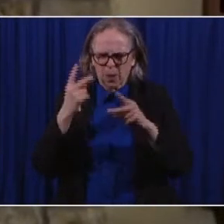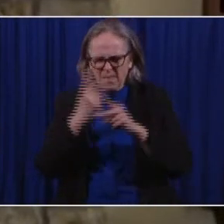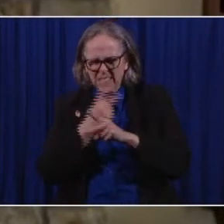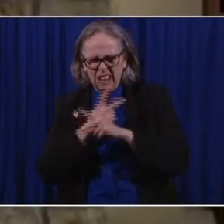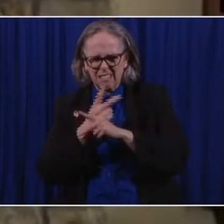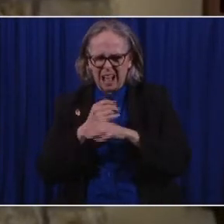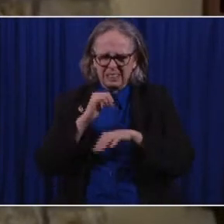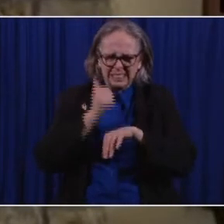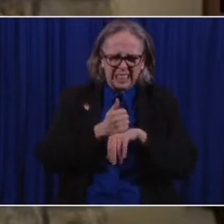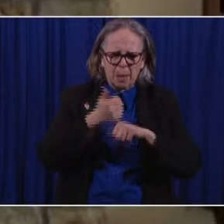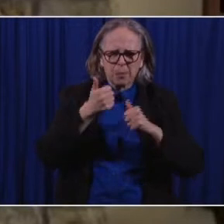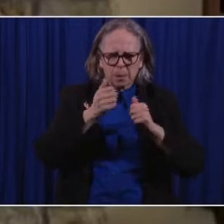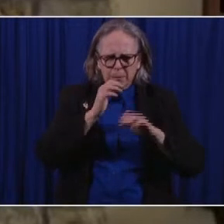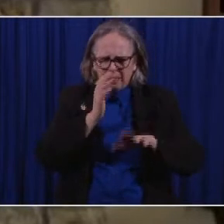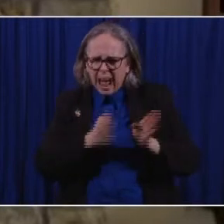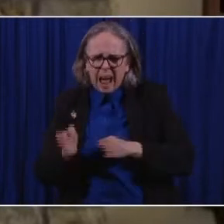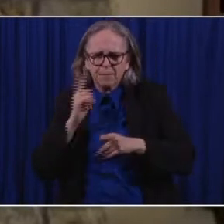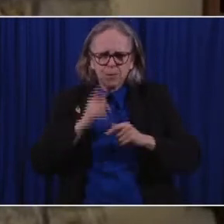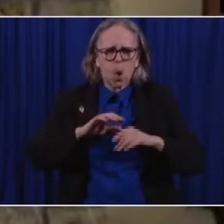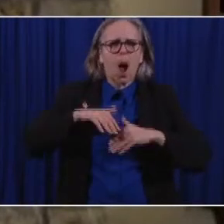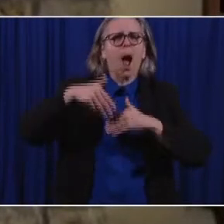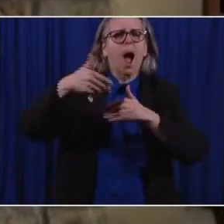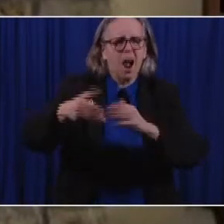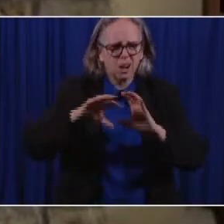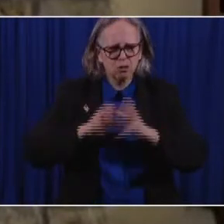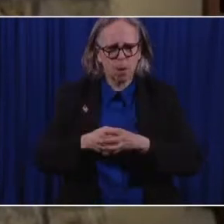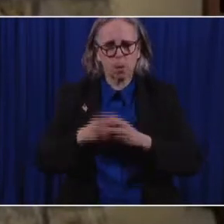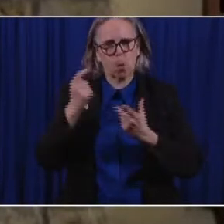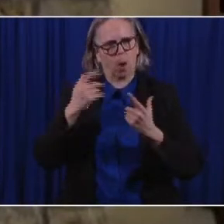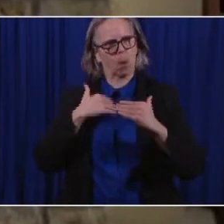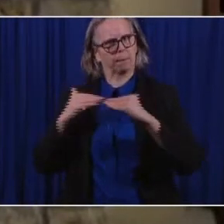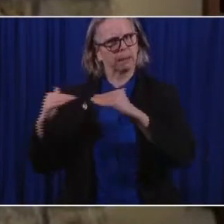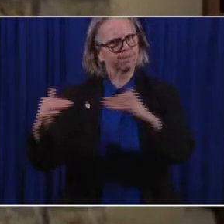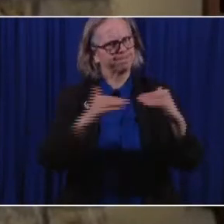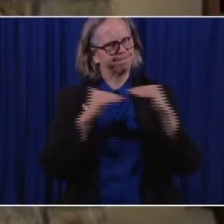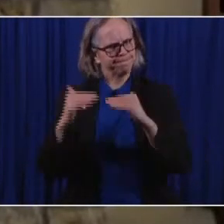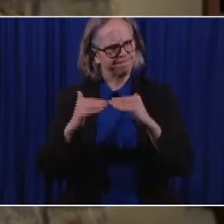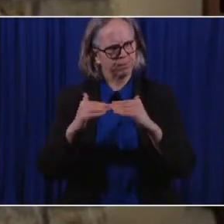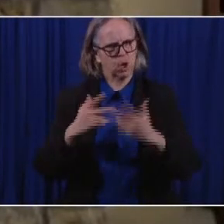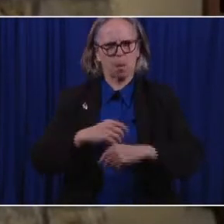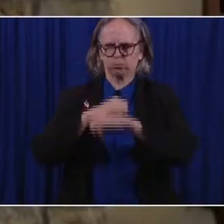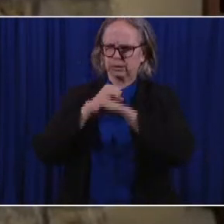up with something that is equitable and fair and protects people the most.